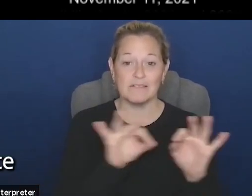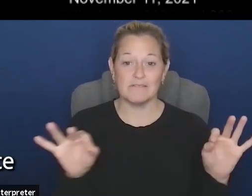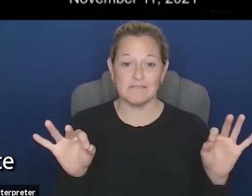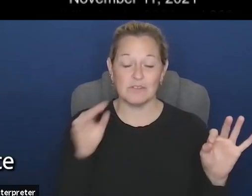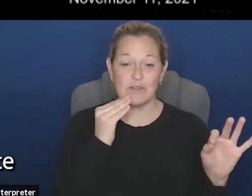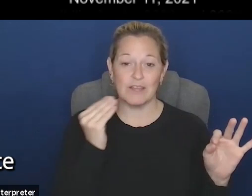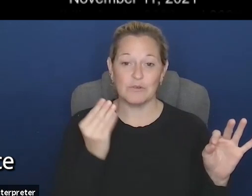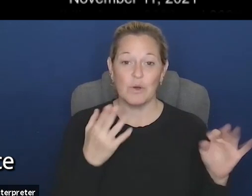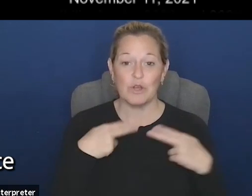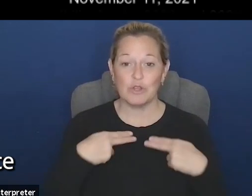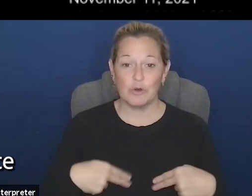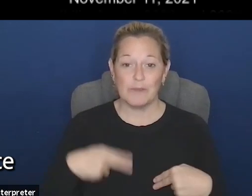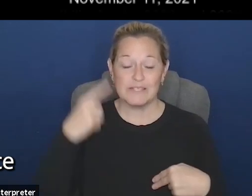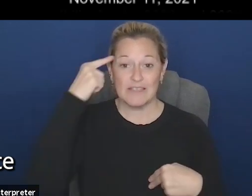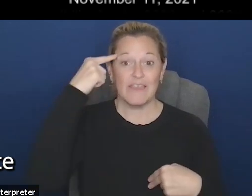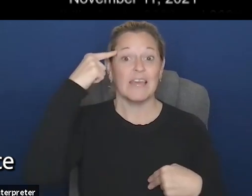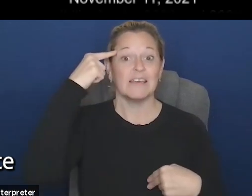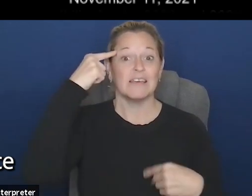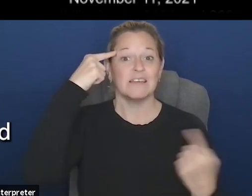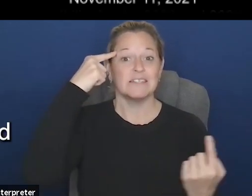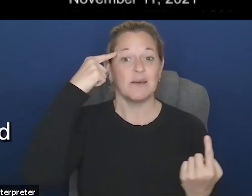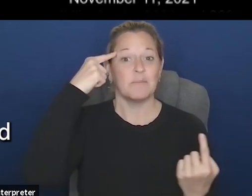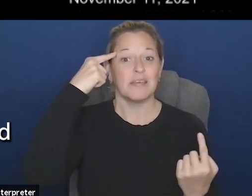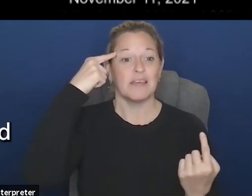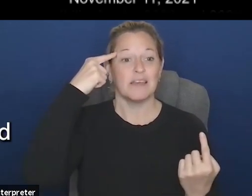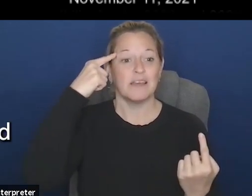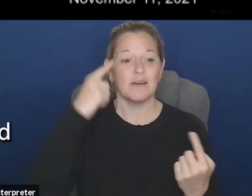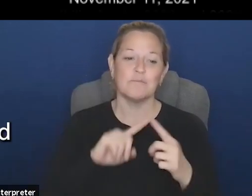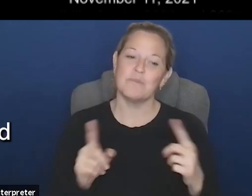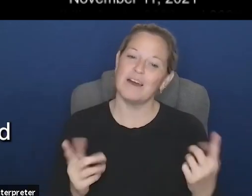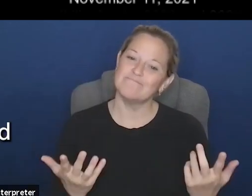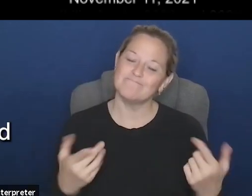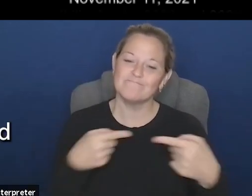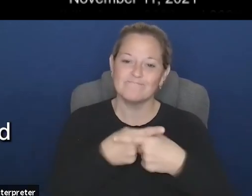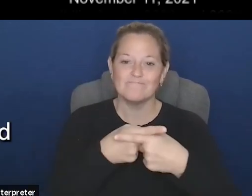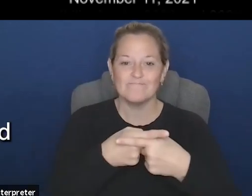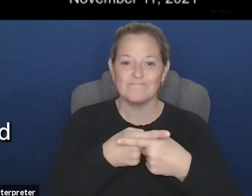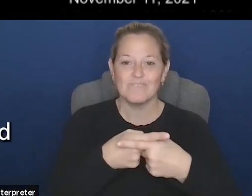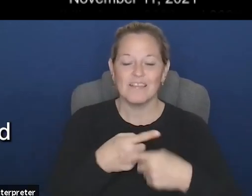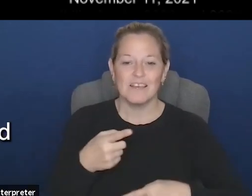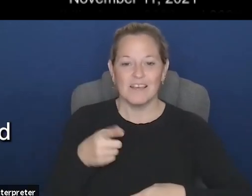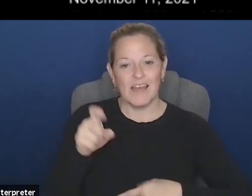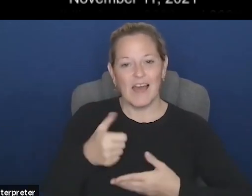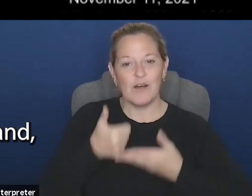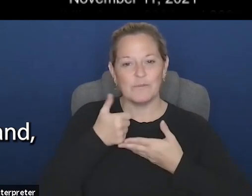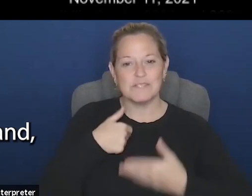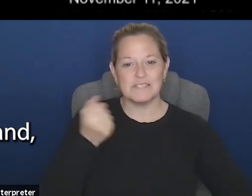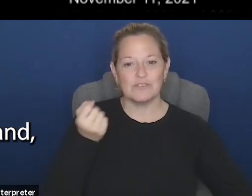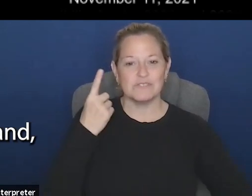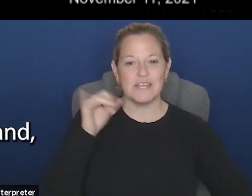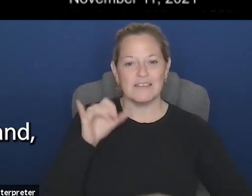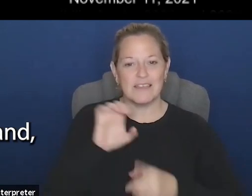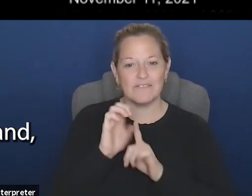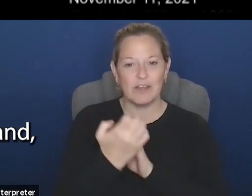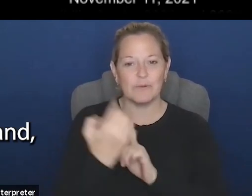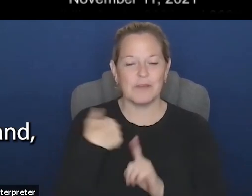a historical or evolutionary practice that we have that helps us understand the environment around us. And so we all